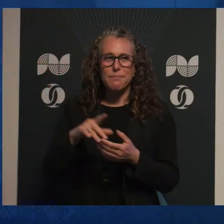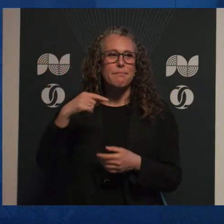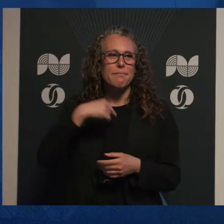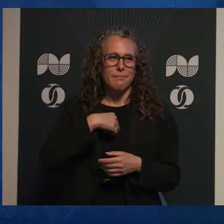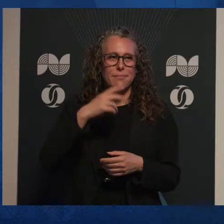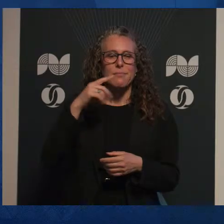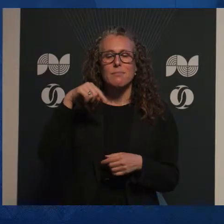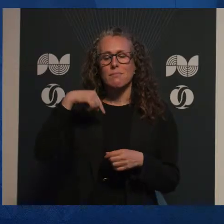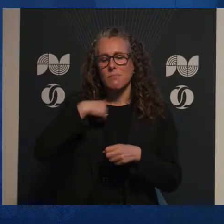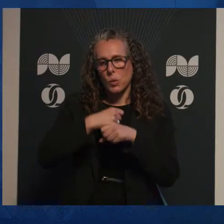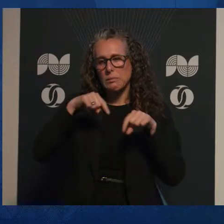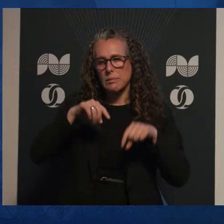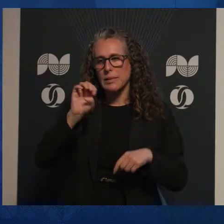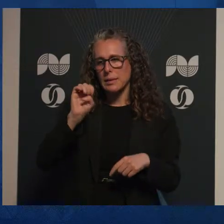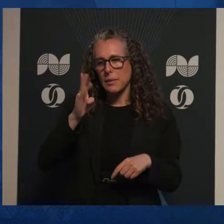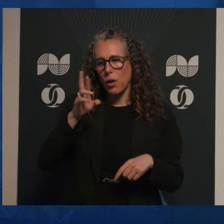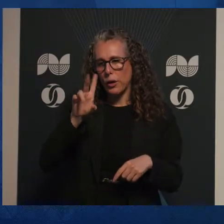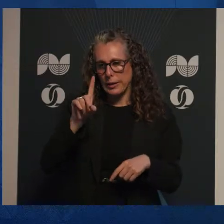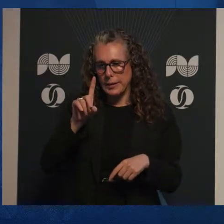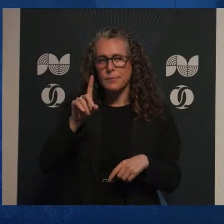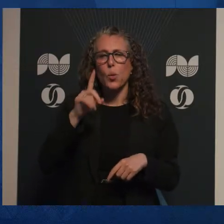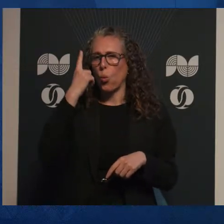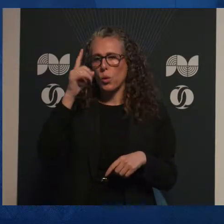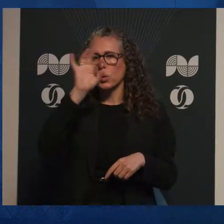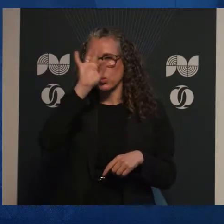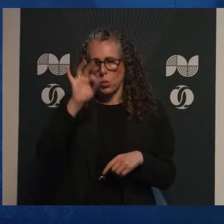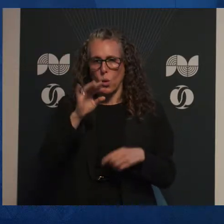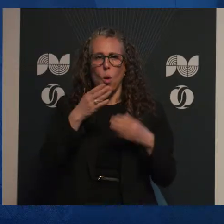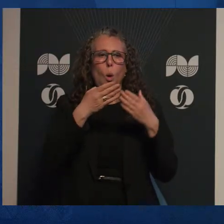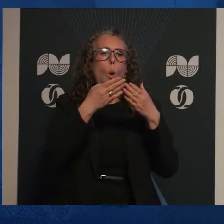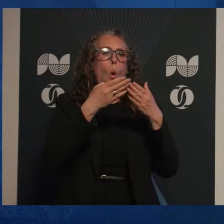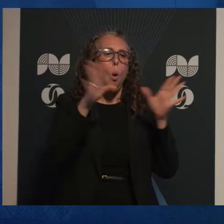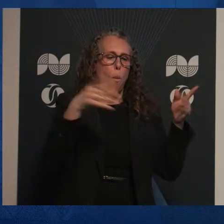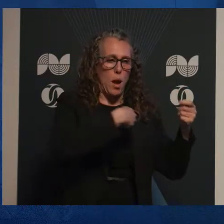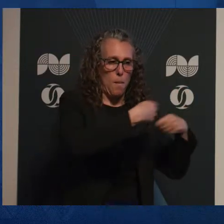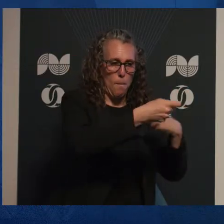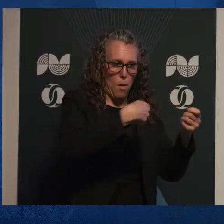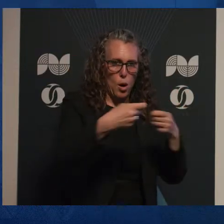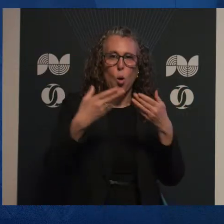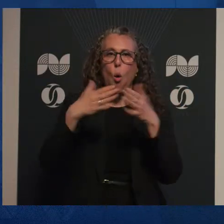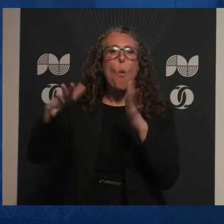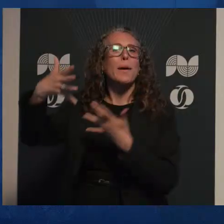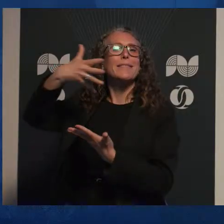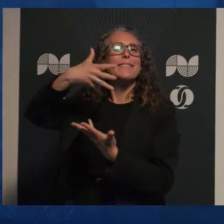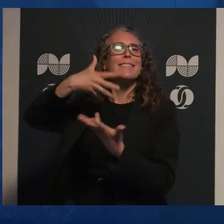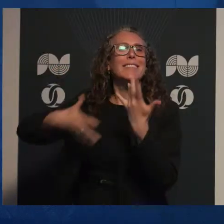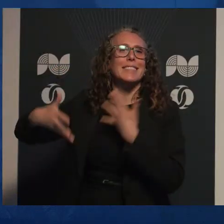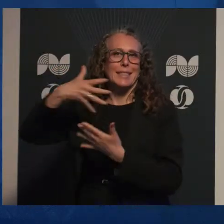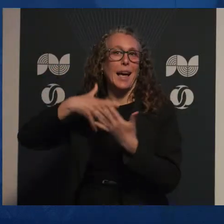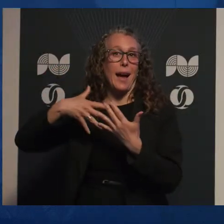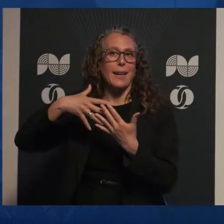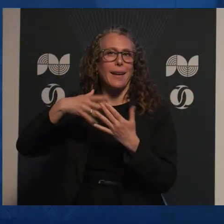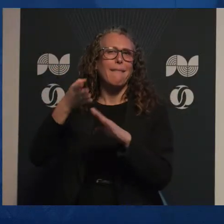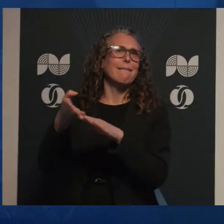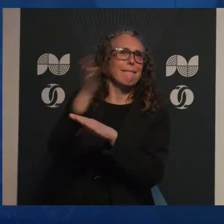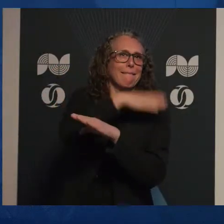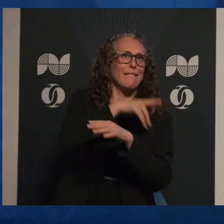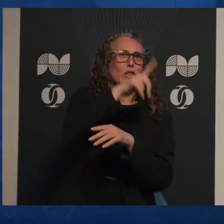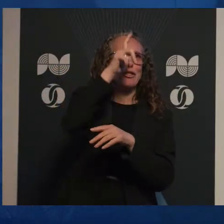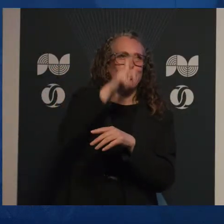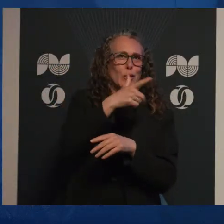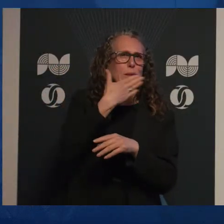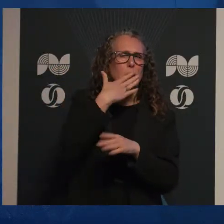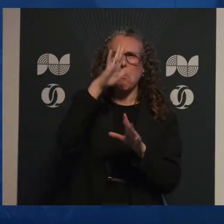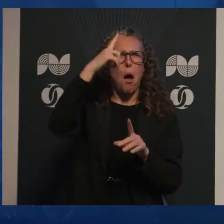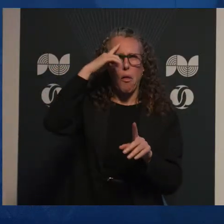ones. The relationship between open markets and open societies, Mark referenced this in the beginning, and I think we are all aligned